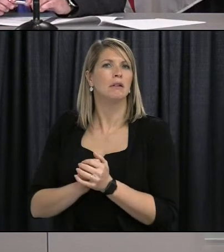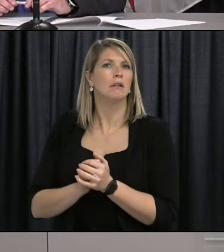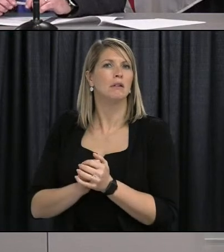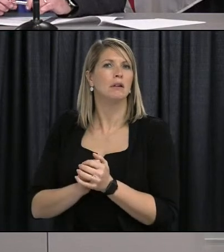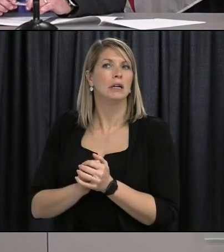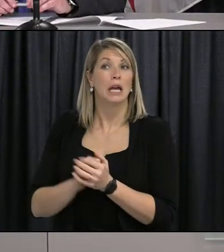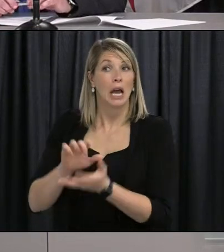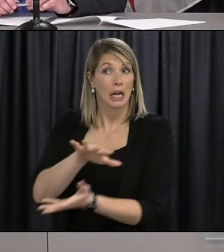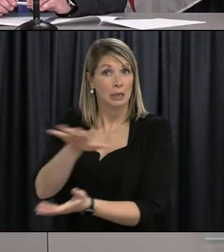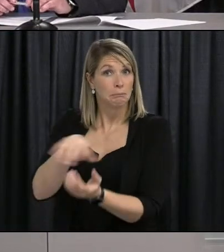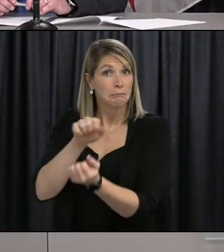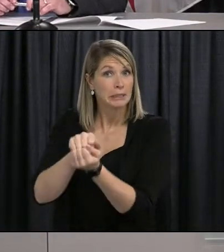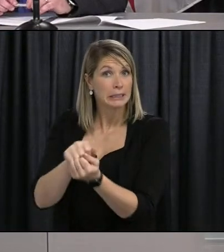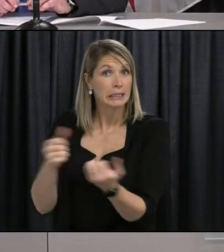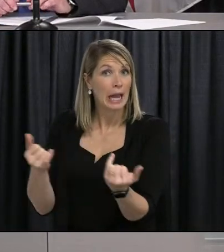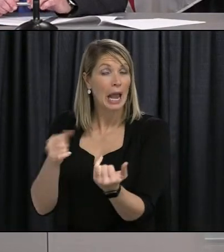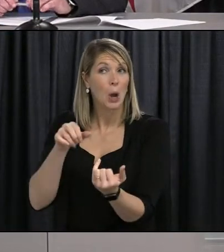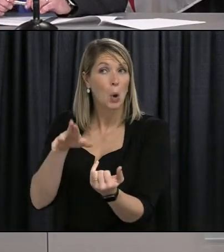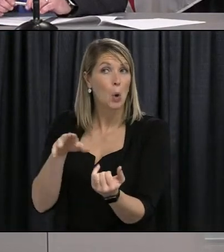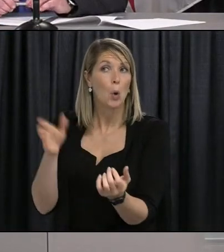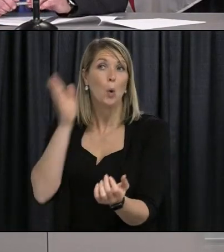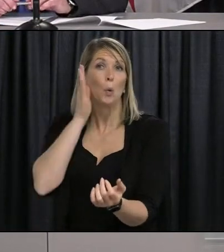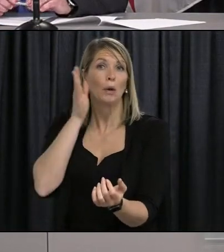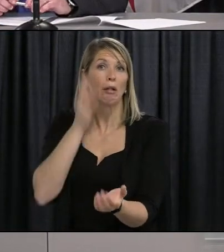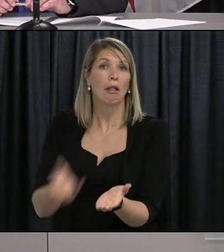classroom completed? So at the end of every day,